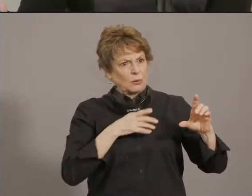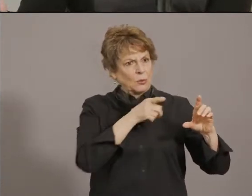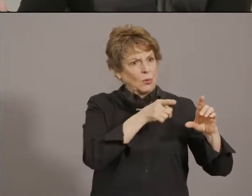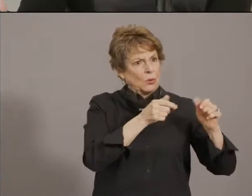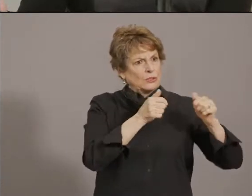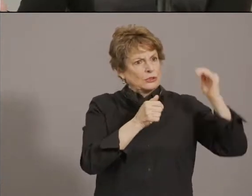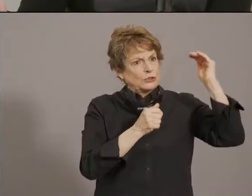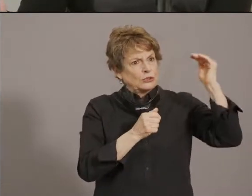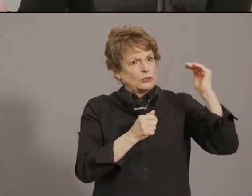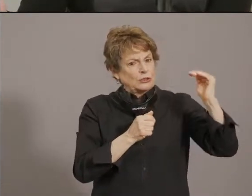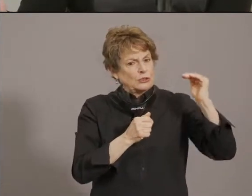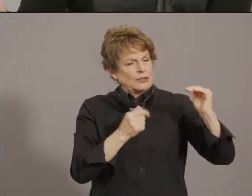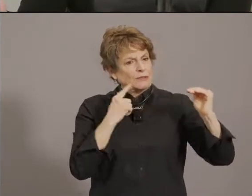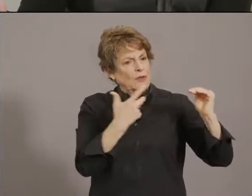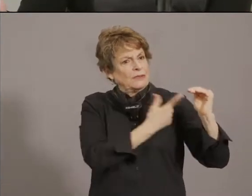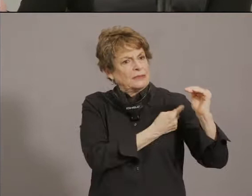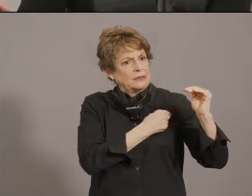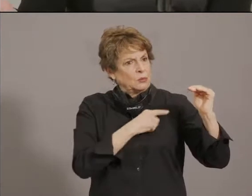14 of our